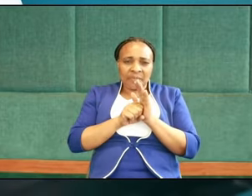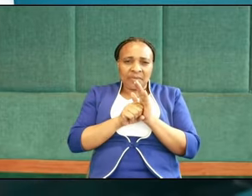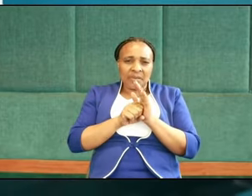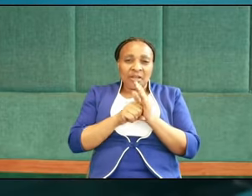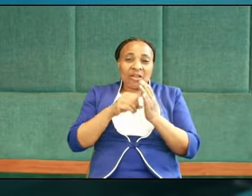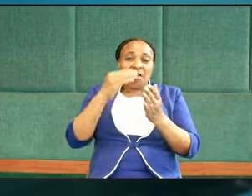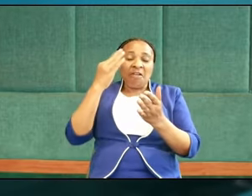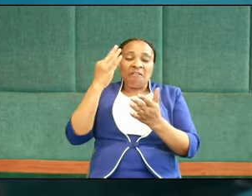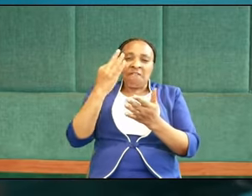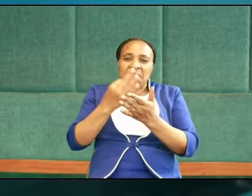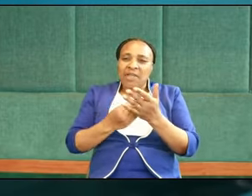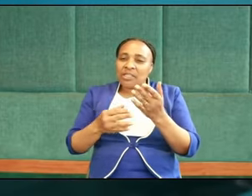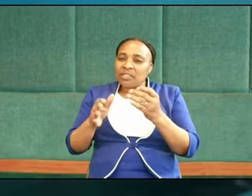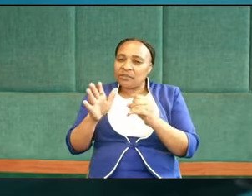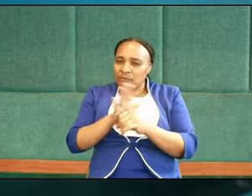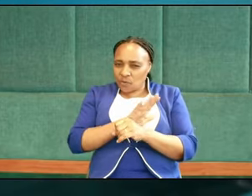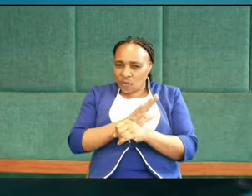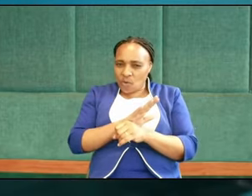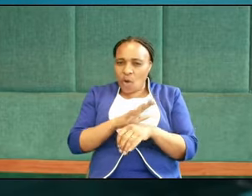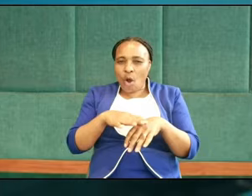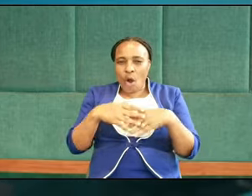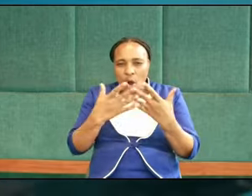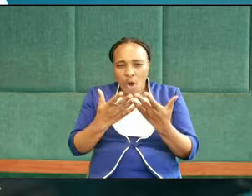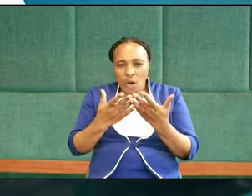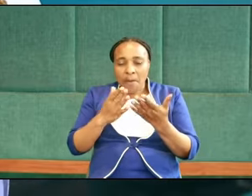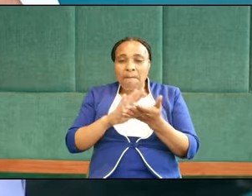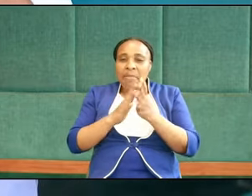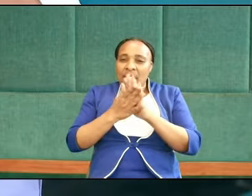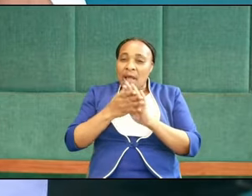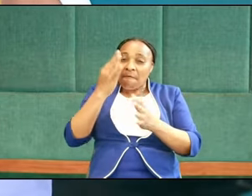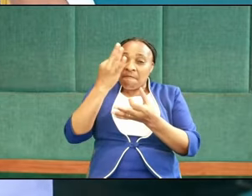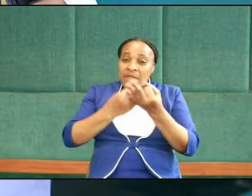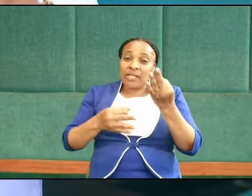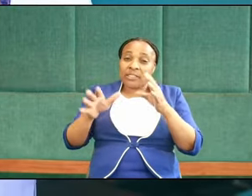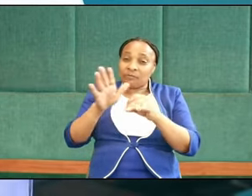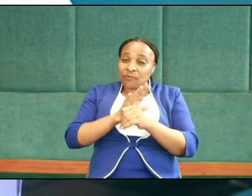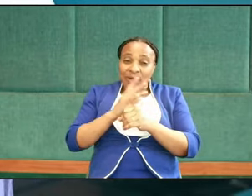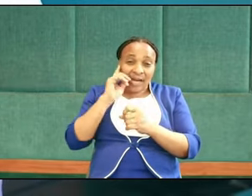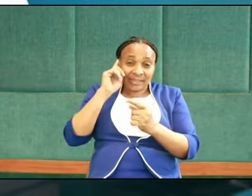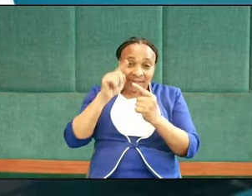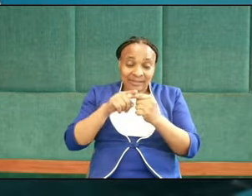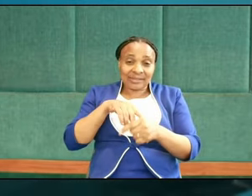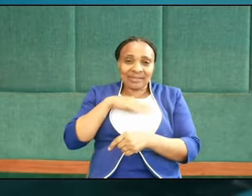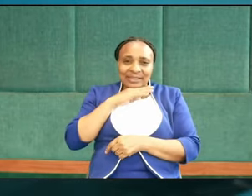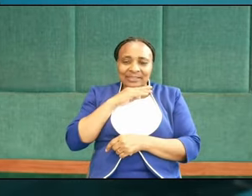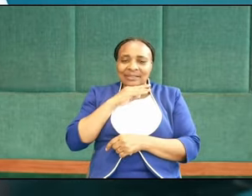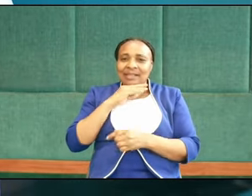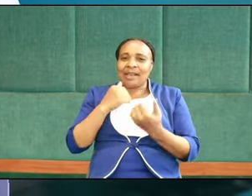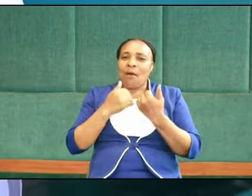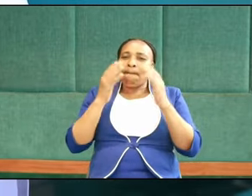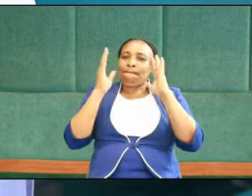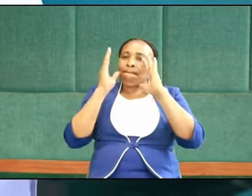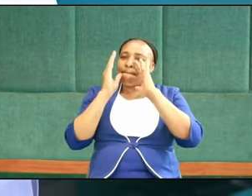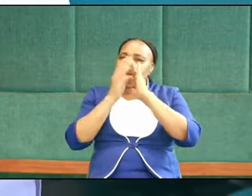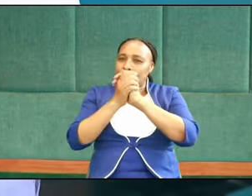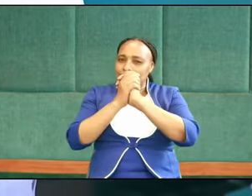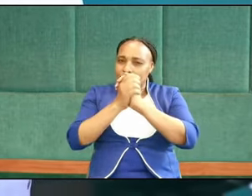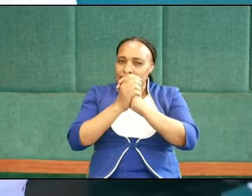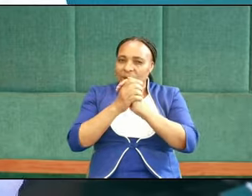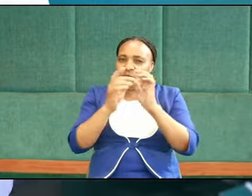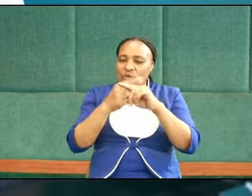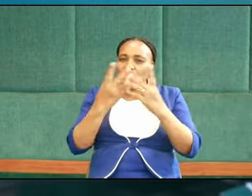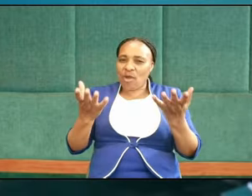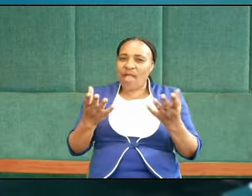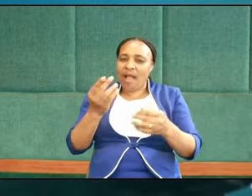Faithful or be faithful unto death. I bring you greetings from CAM, our ministry